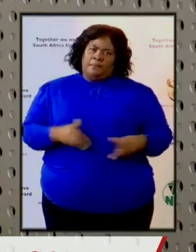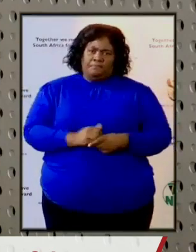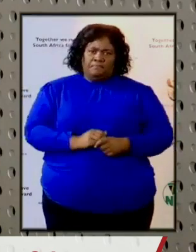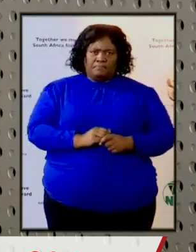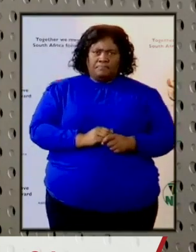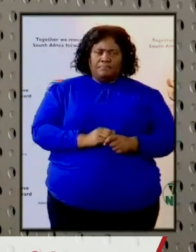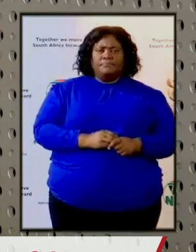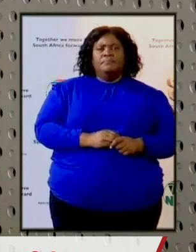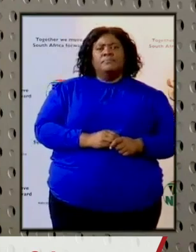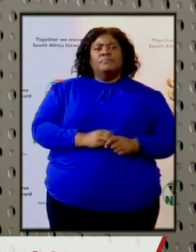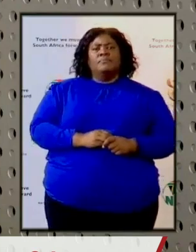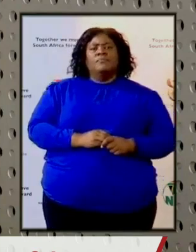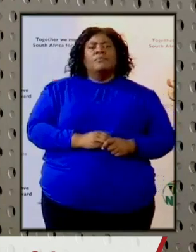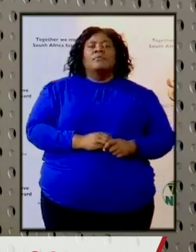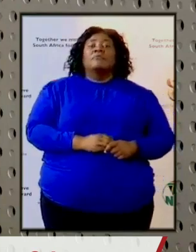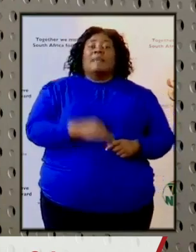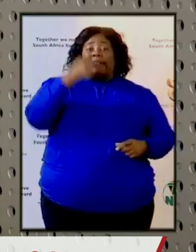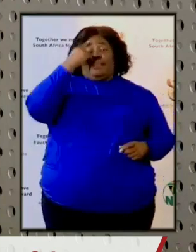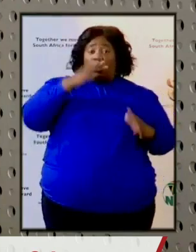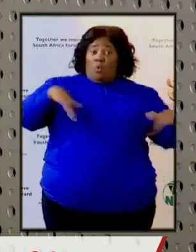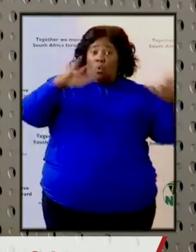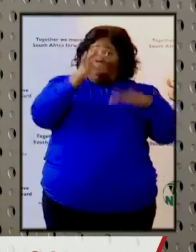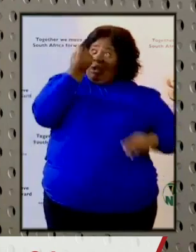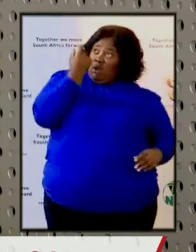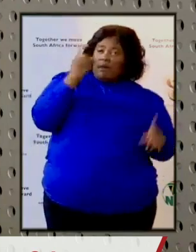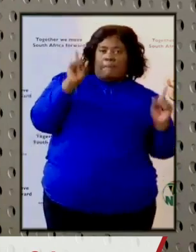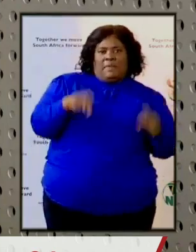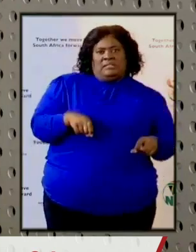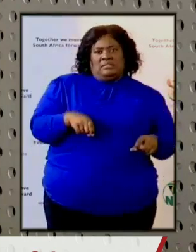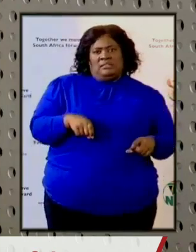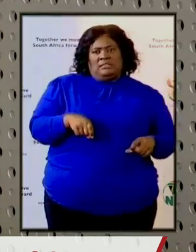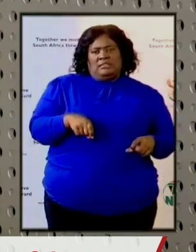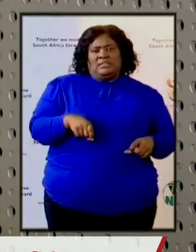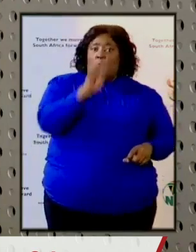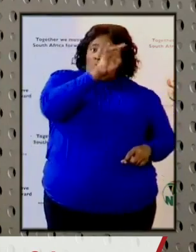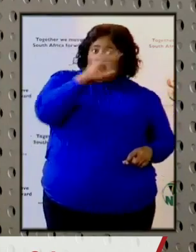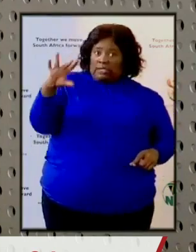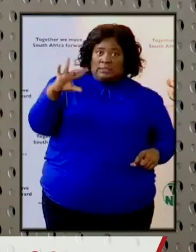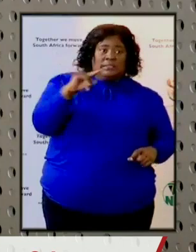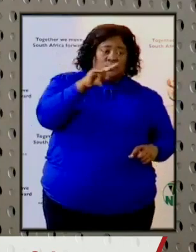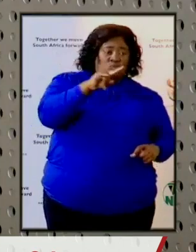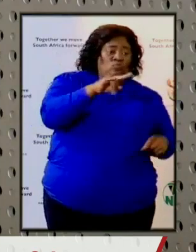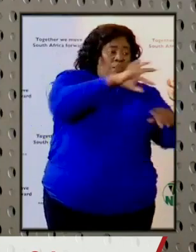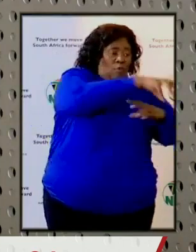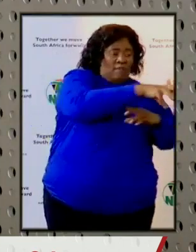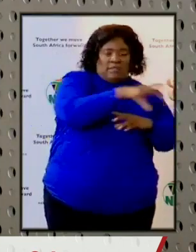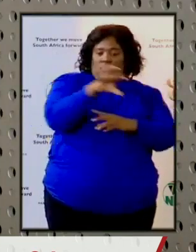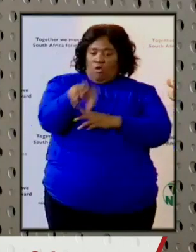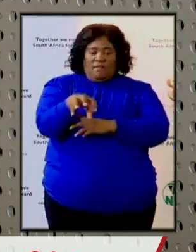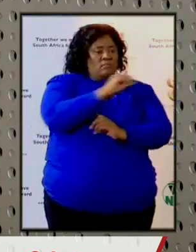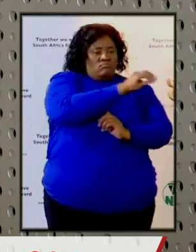And I think all of us must understand it. It's a once-off movement from one province to the